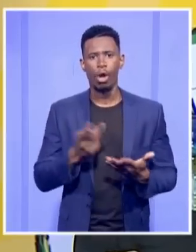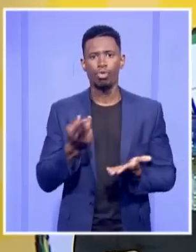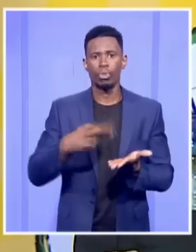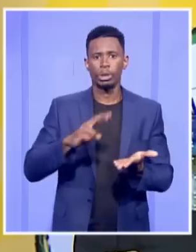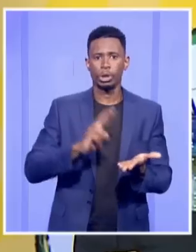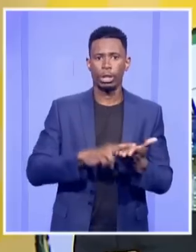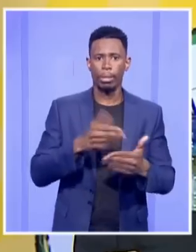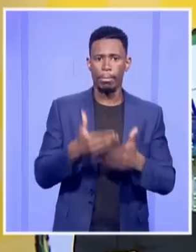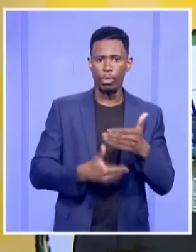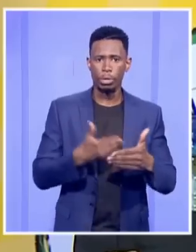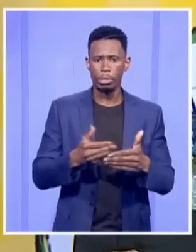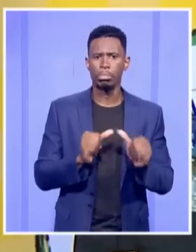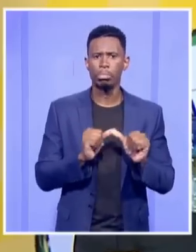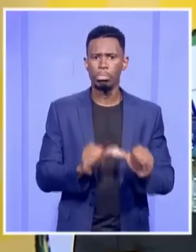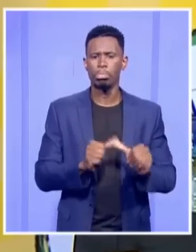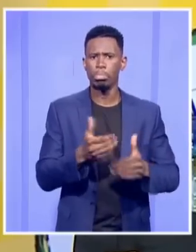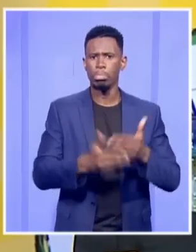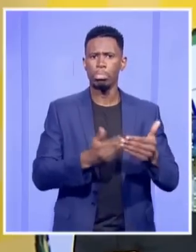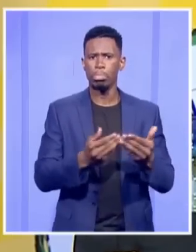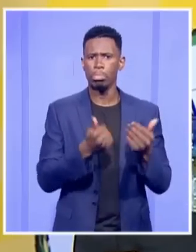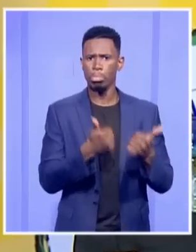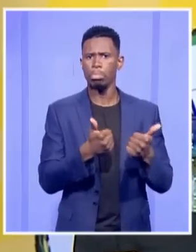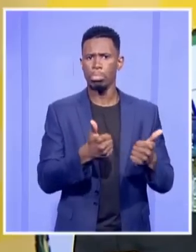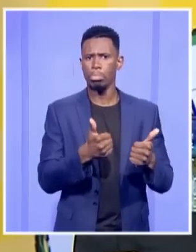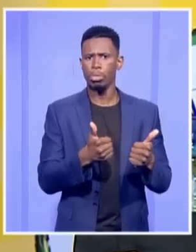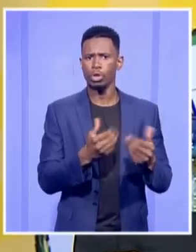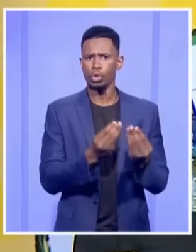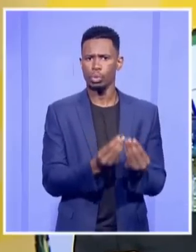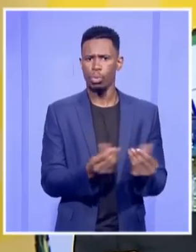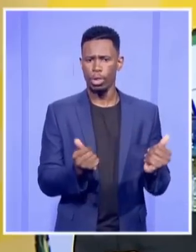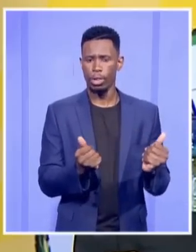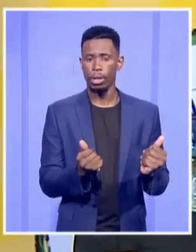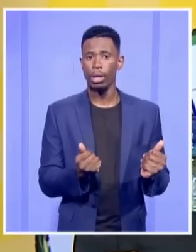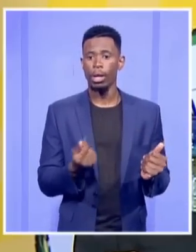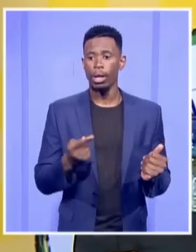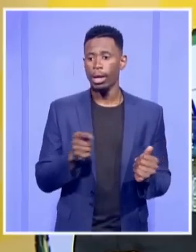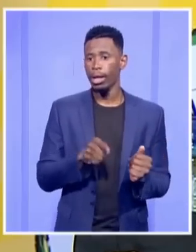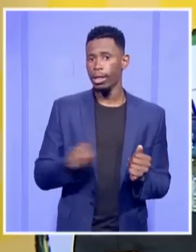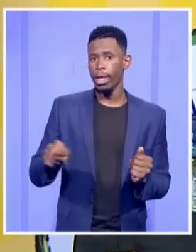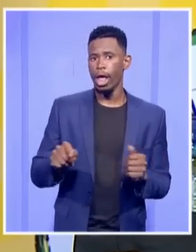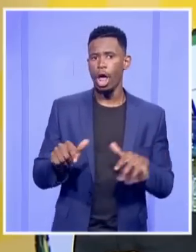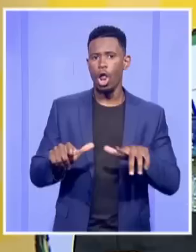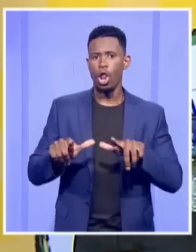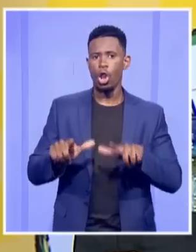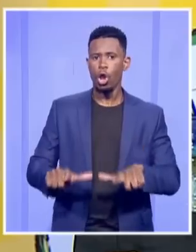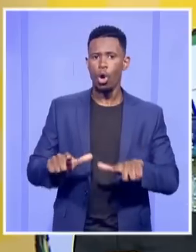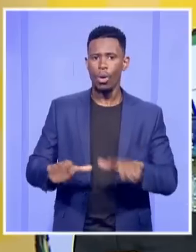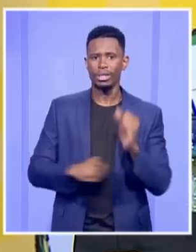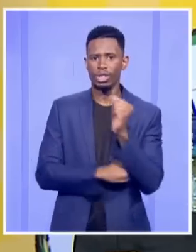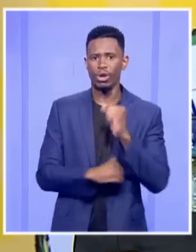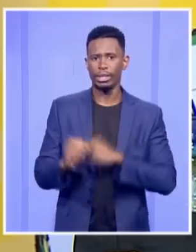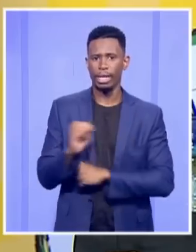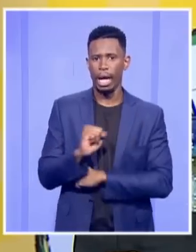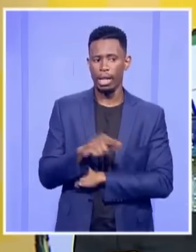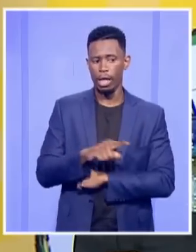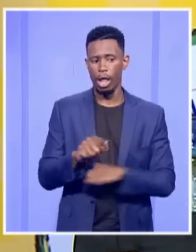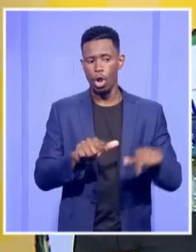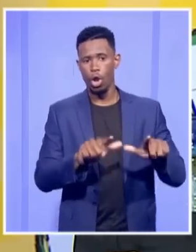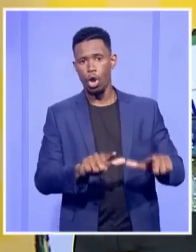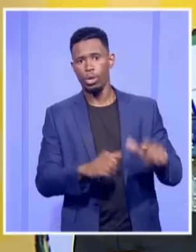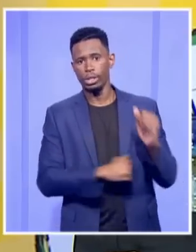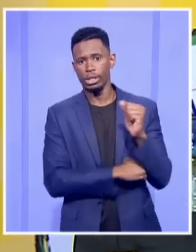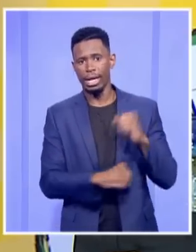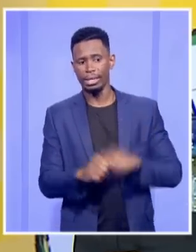Our lower structures can learn a lot from how we are conducting this national conference. We want all